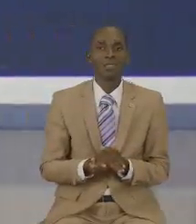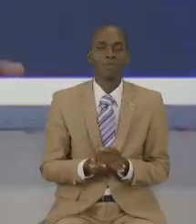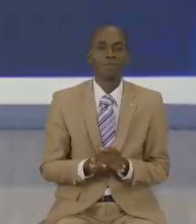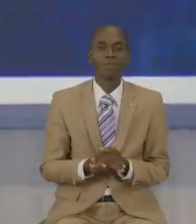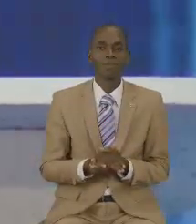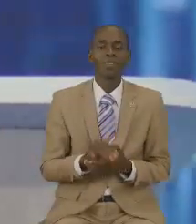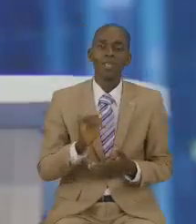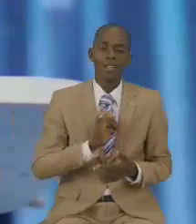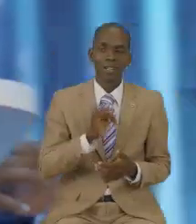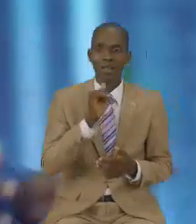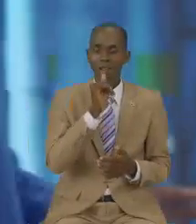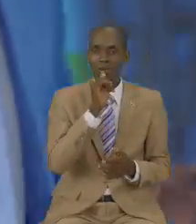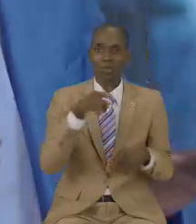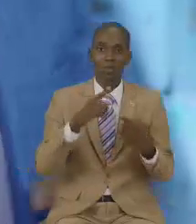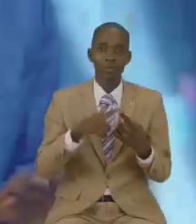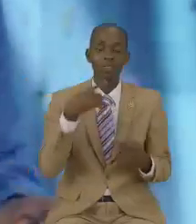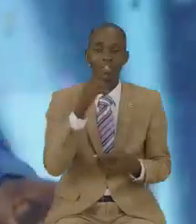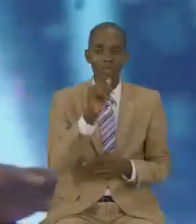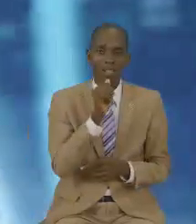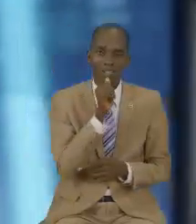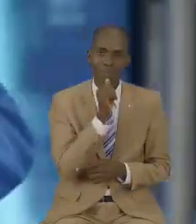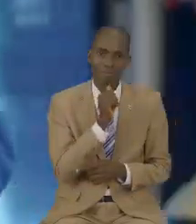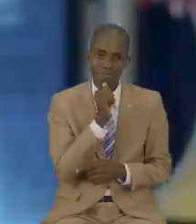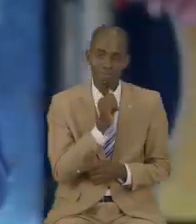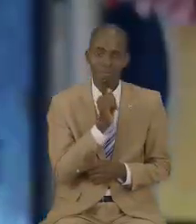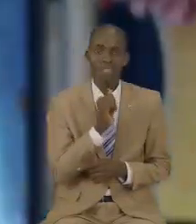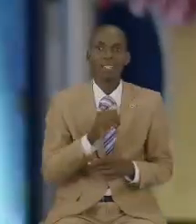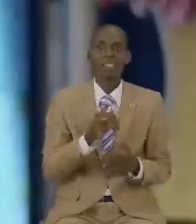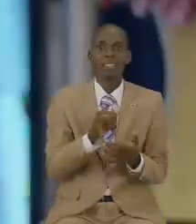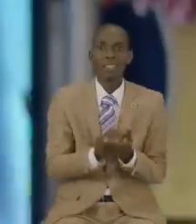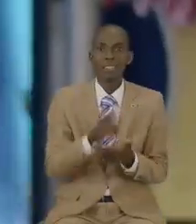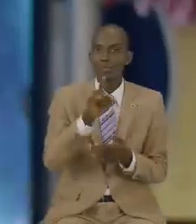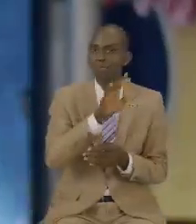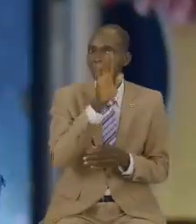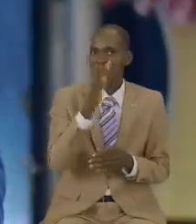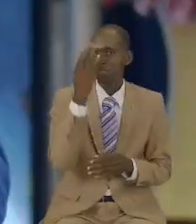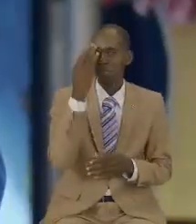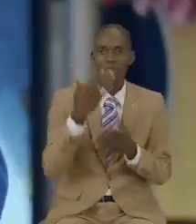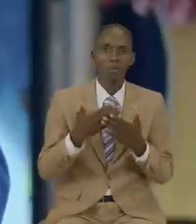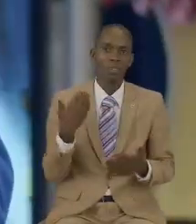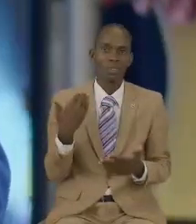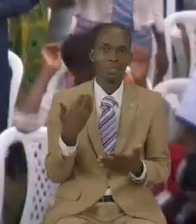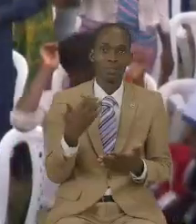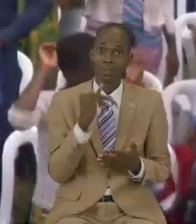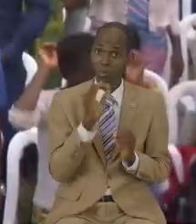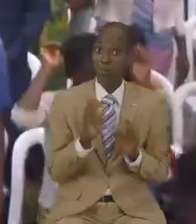I'm going to tell you a secret that you didn't know. Is that all